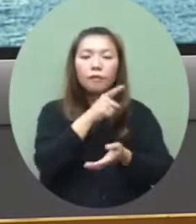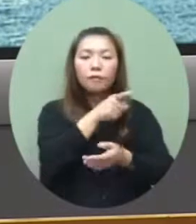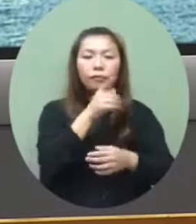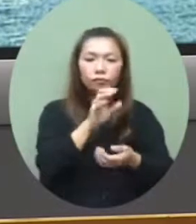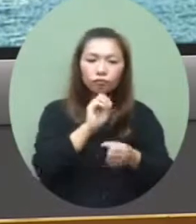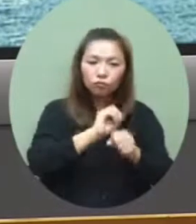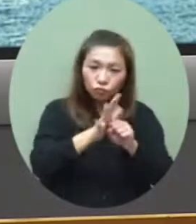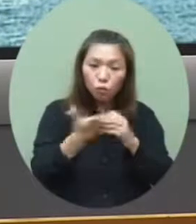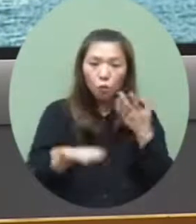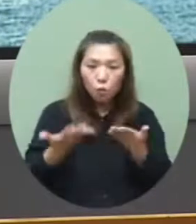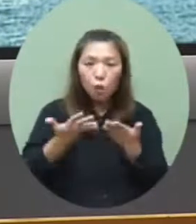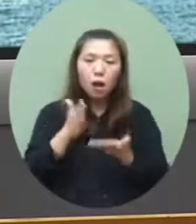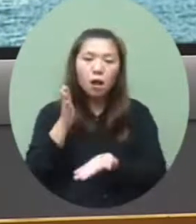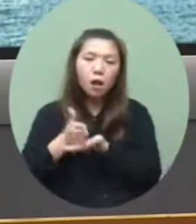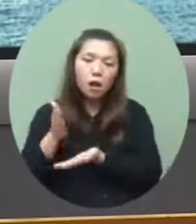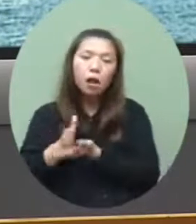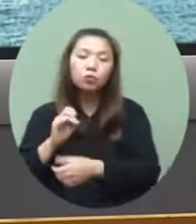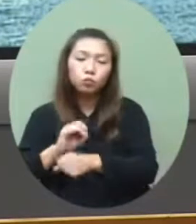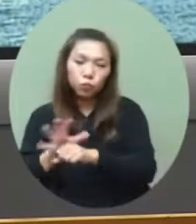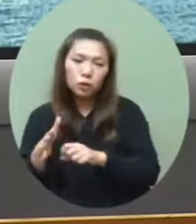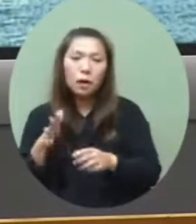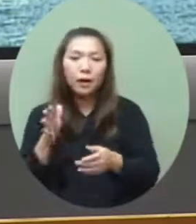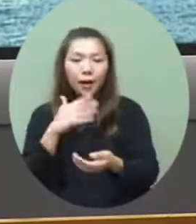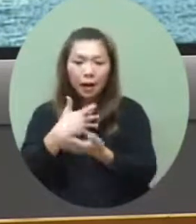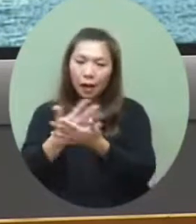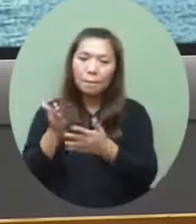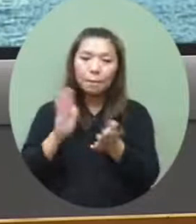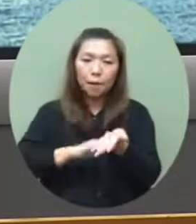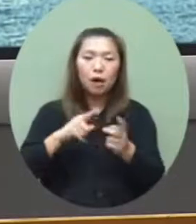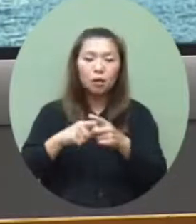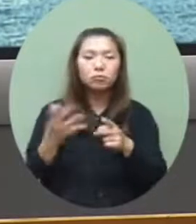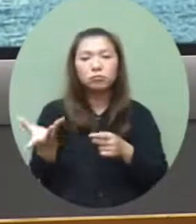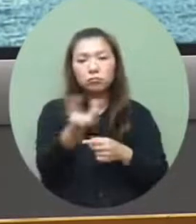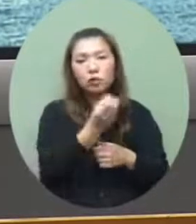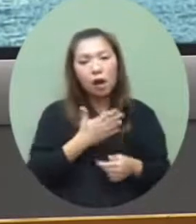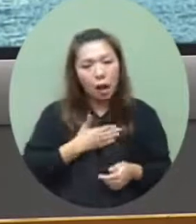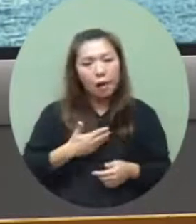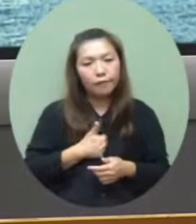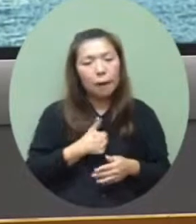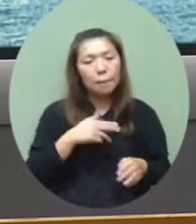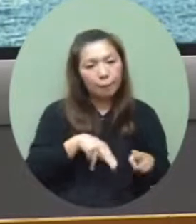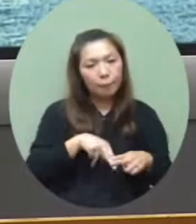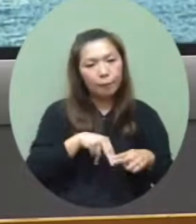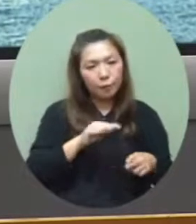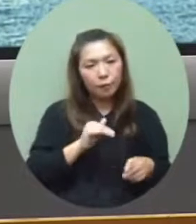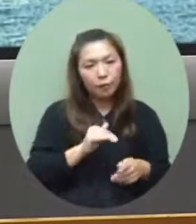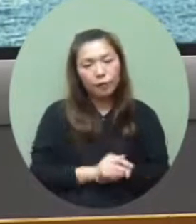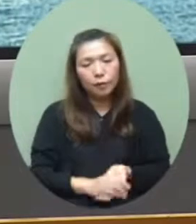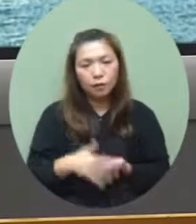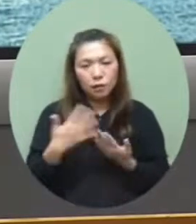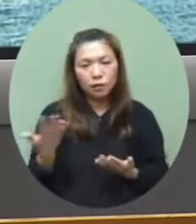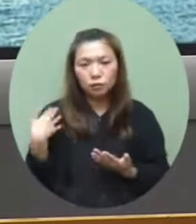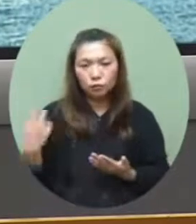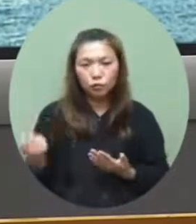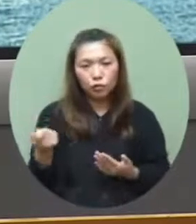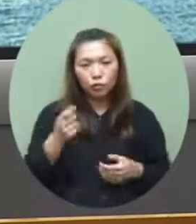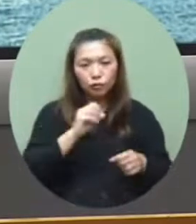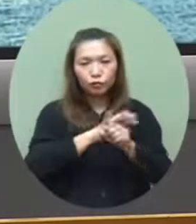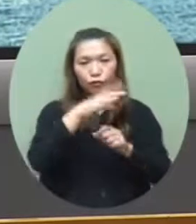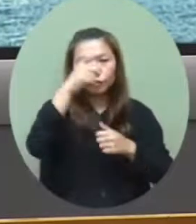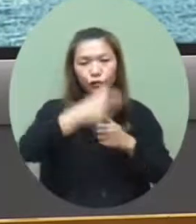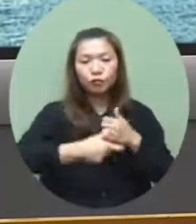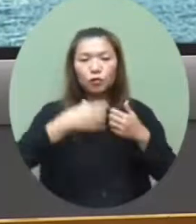In the recent surge of admissions of COVID patients, private hospitals, now 13 private